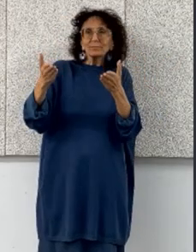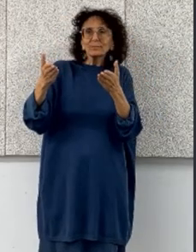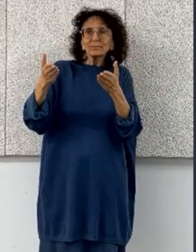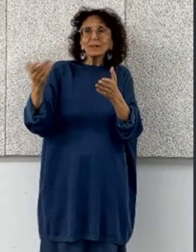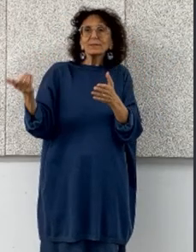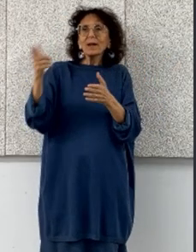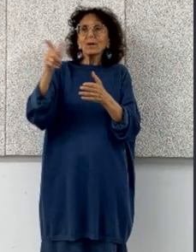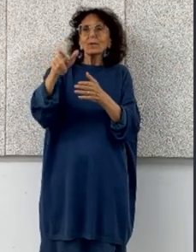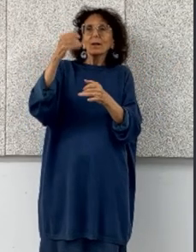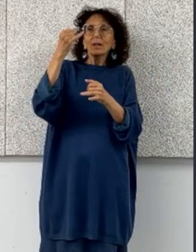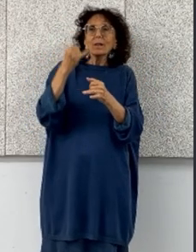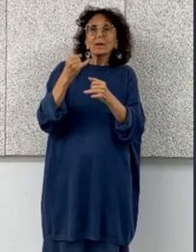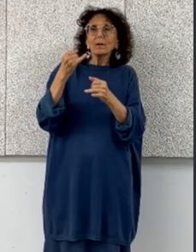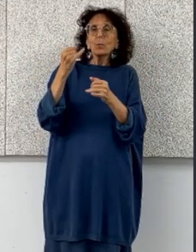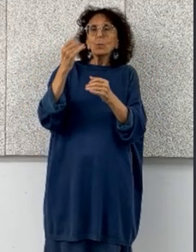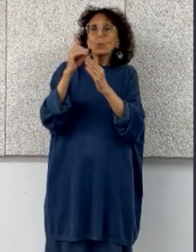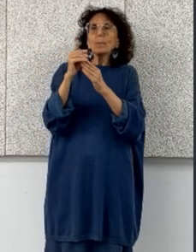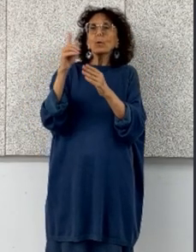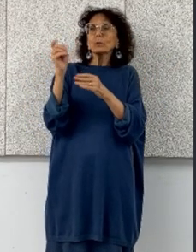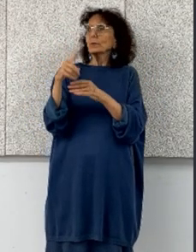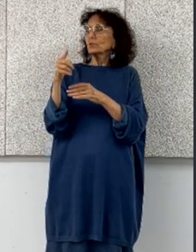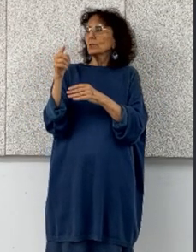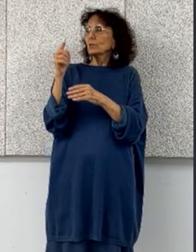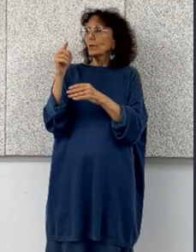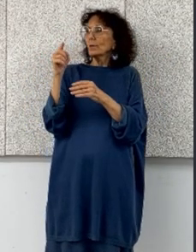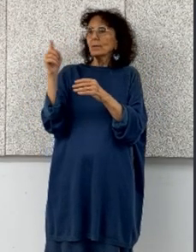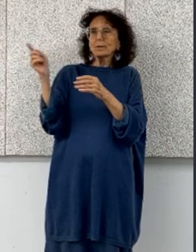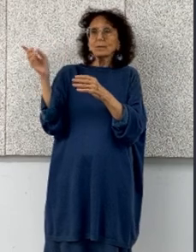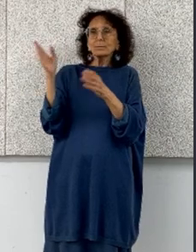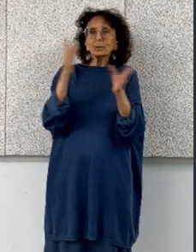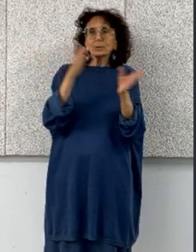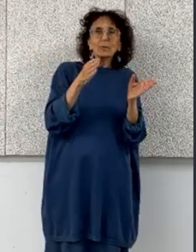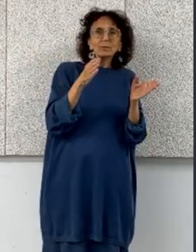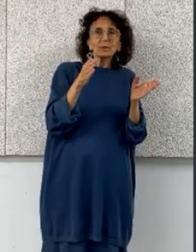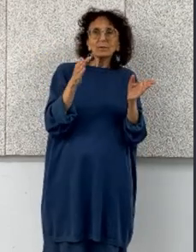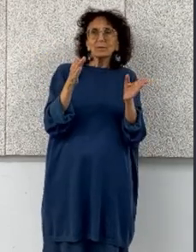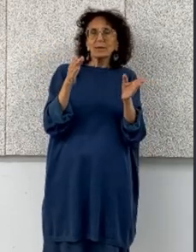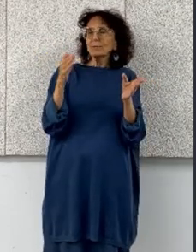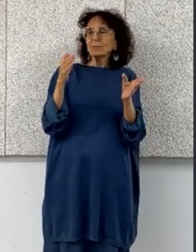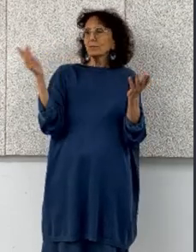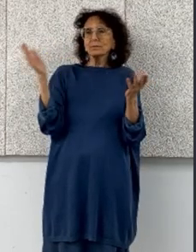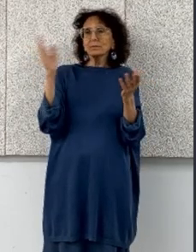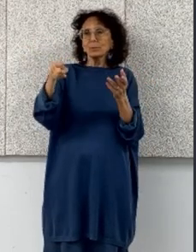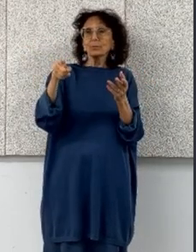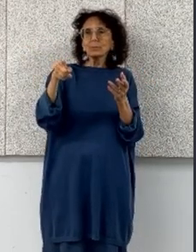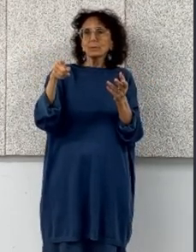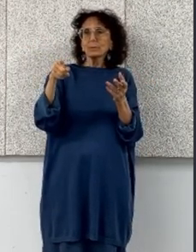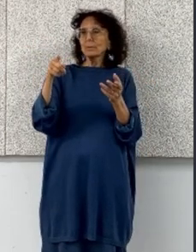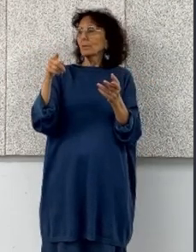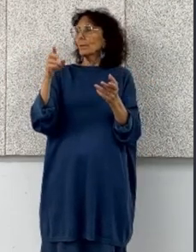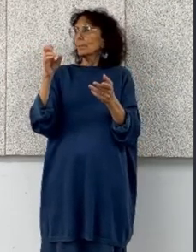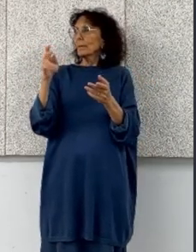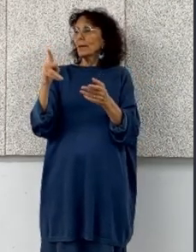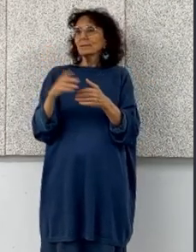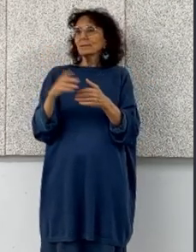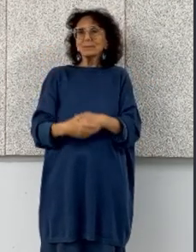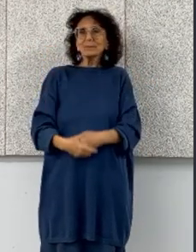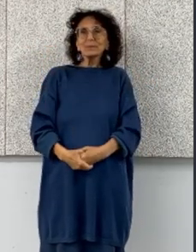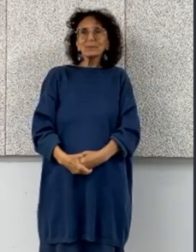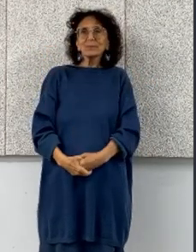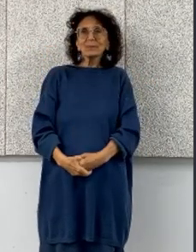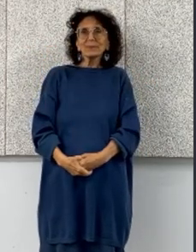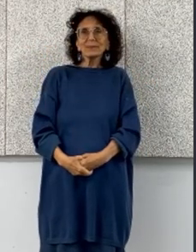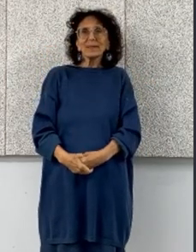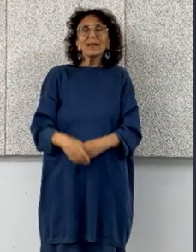more. Who will it be? I'm gonna go to this side of the room. Arbitrarily, that's you, in the back with your hand. And again,